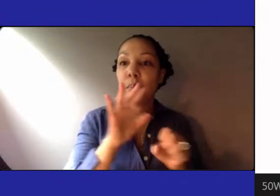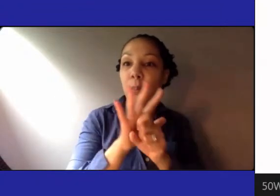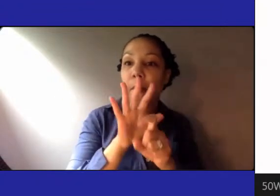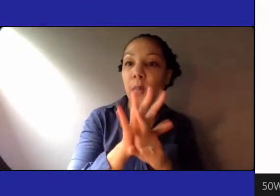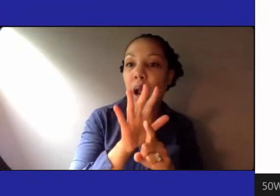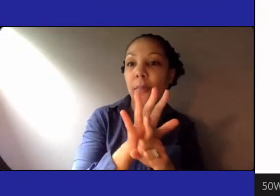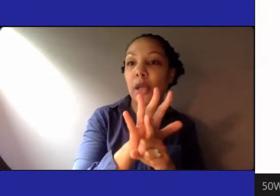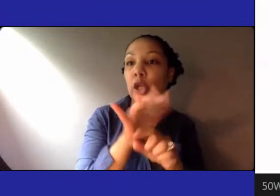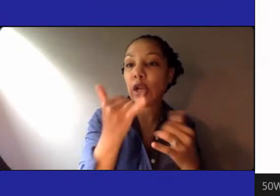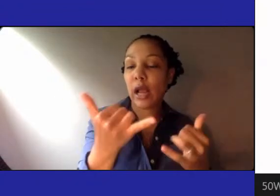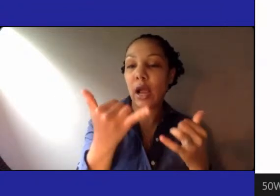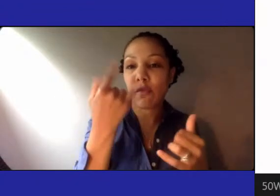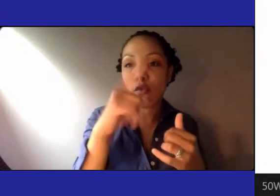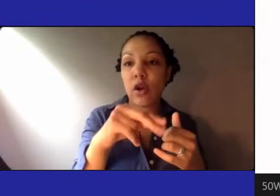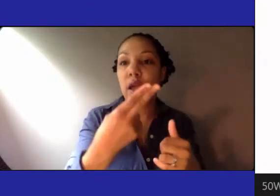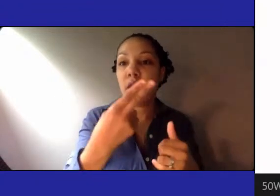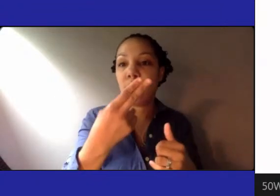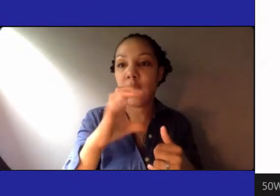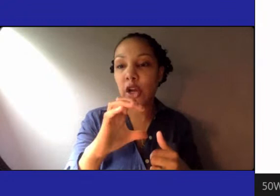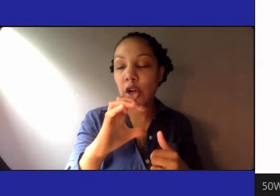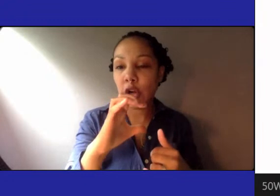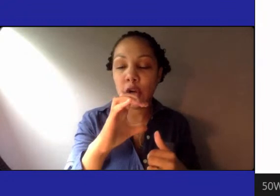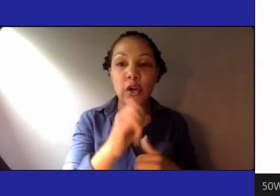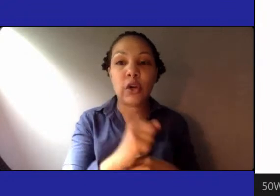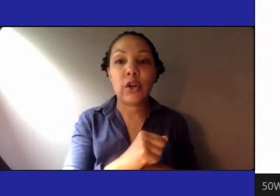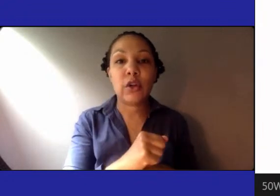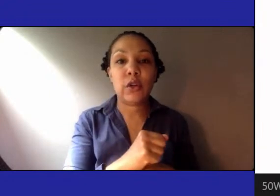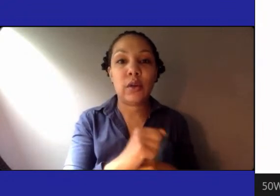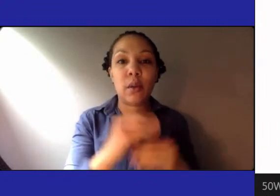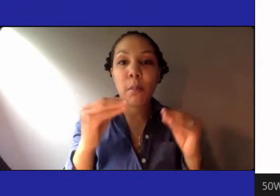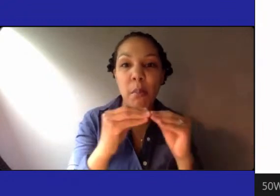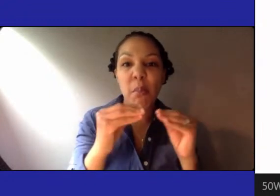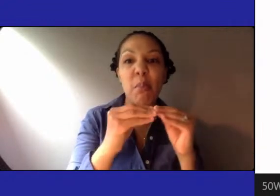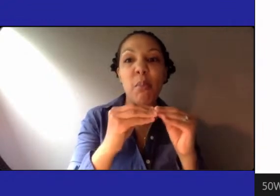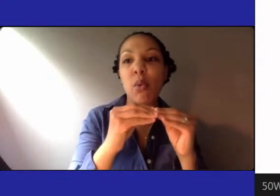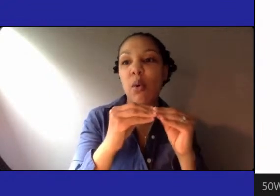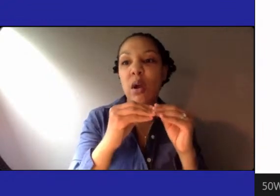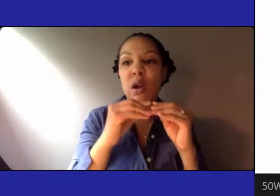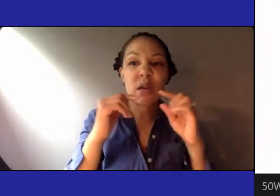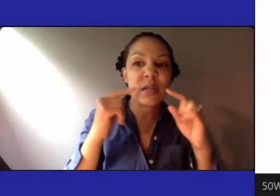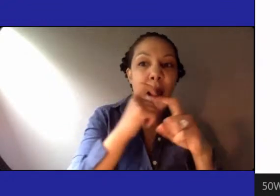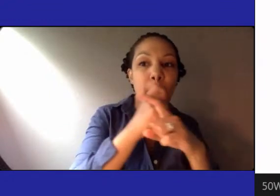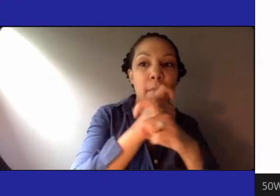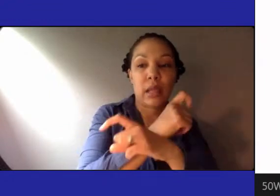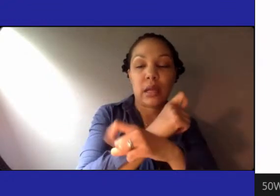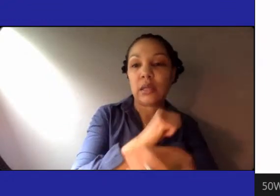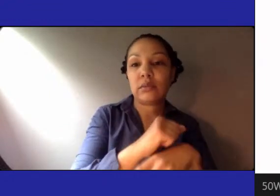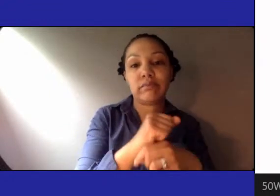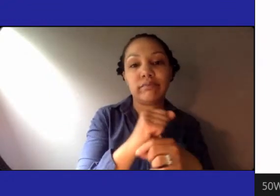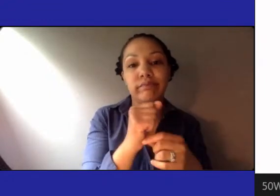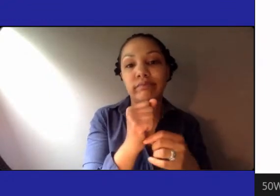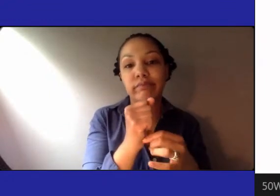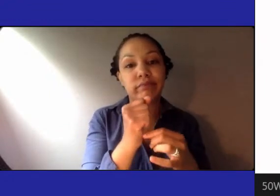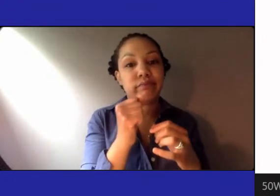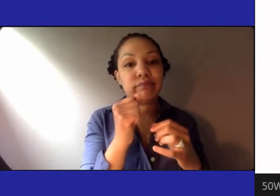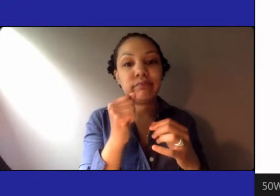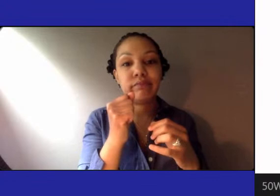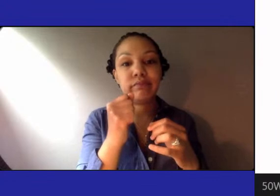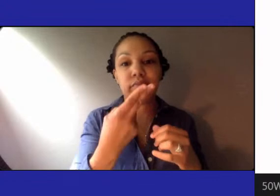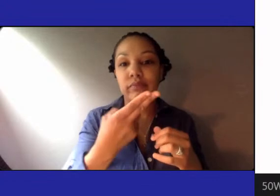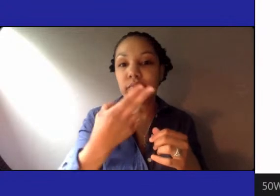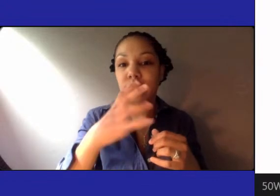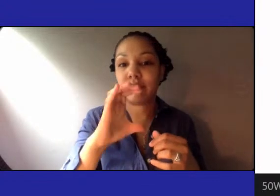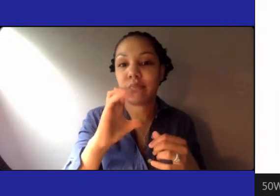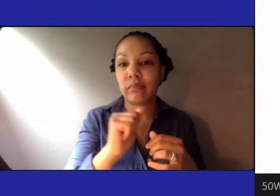gets specialized, the harder it is to have every possible specialty in every possible place at